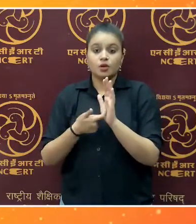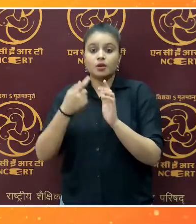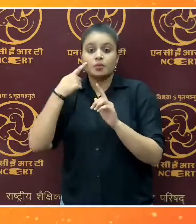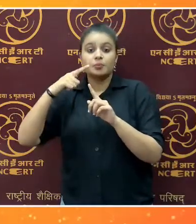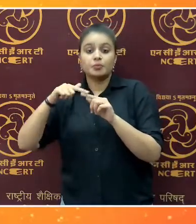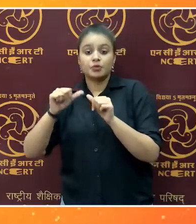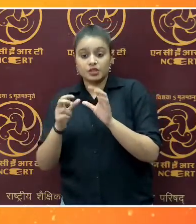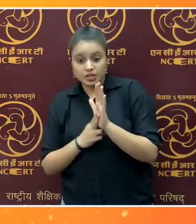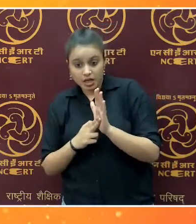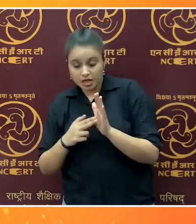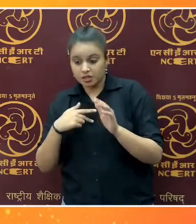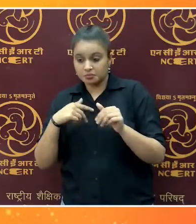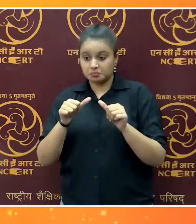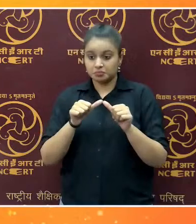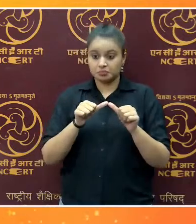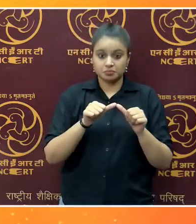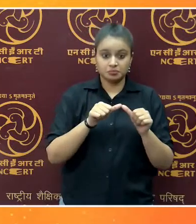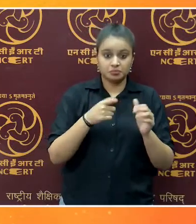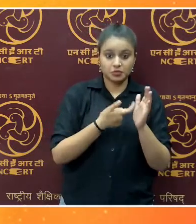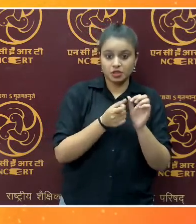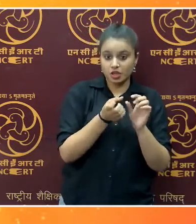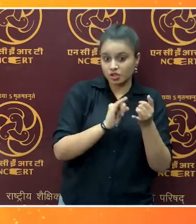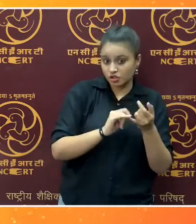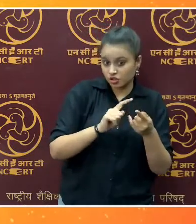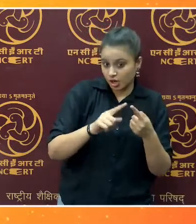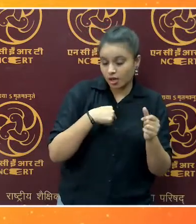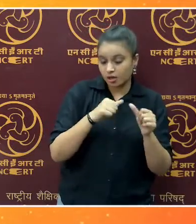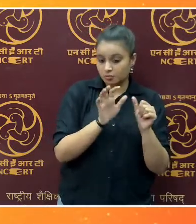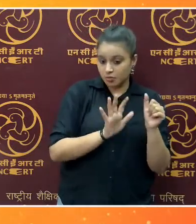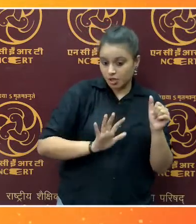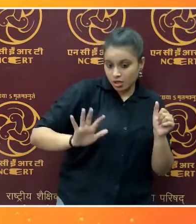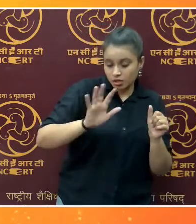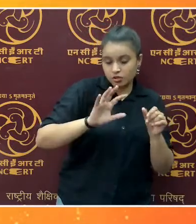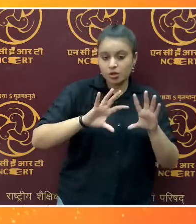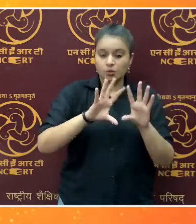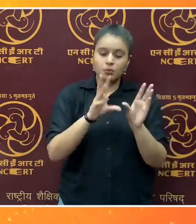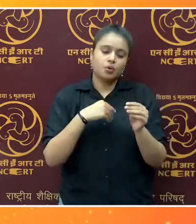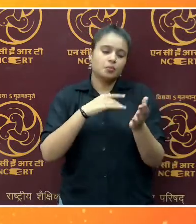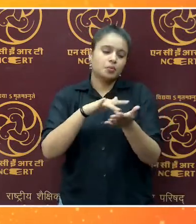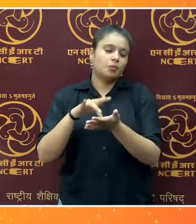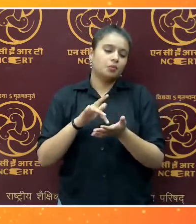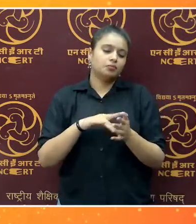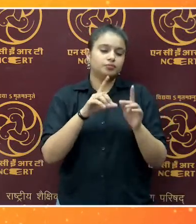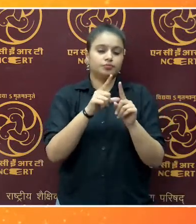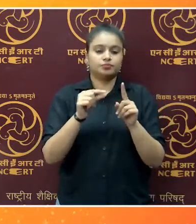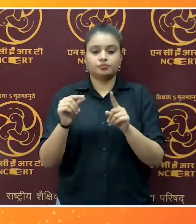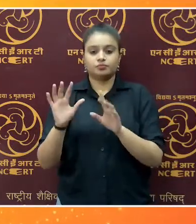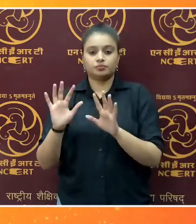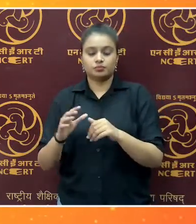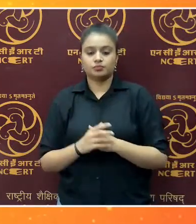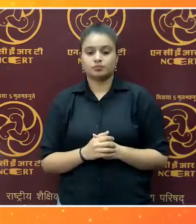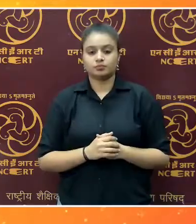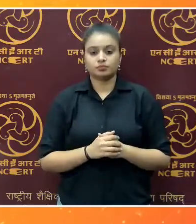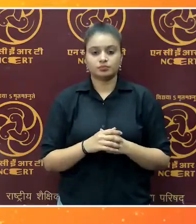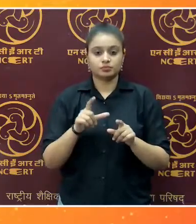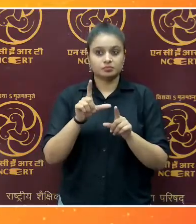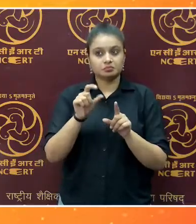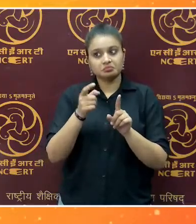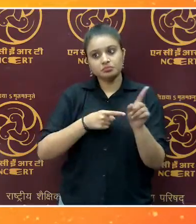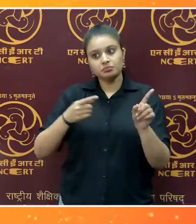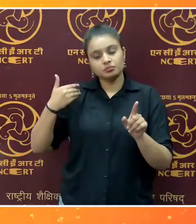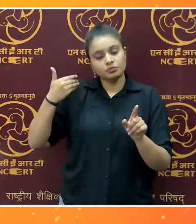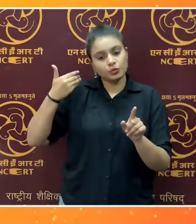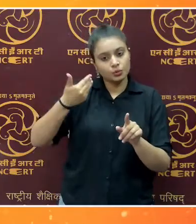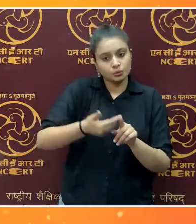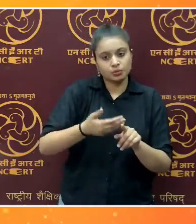to America, and then to India to spread the fame of Dr. Dolittle. Dolittle. That's what he's been doing for the past 100 years,